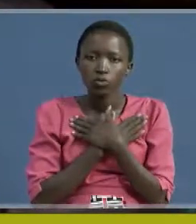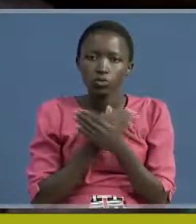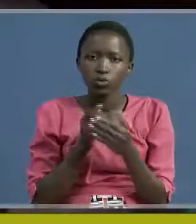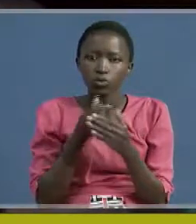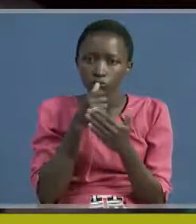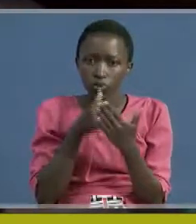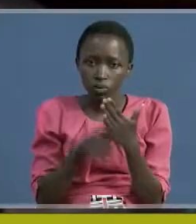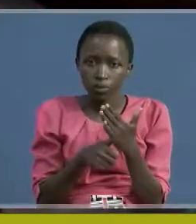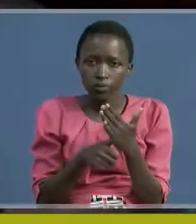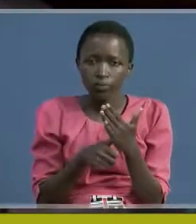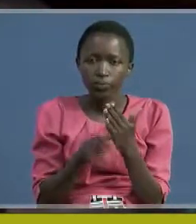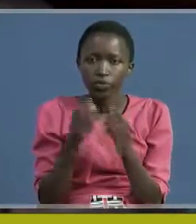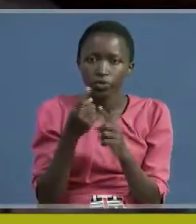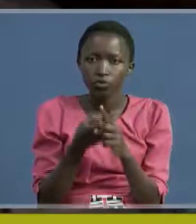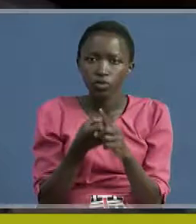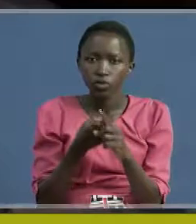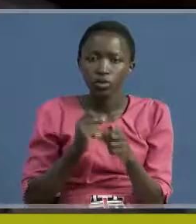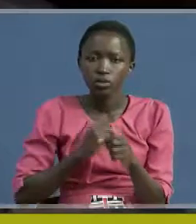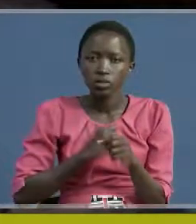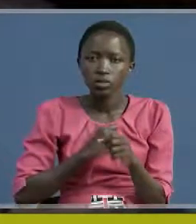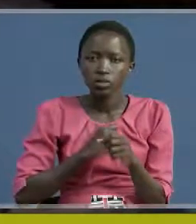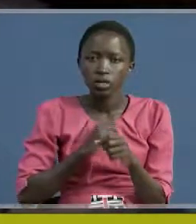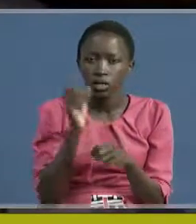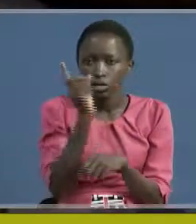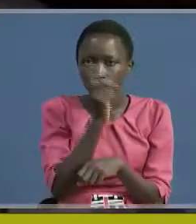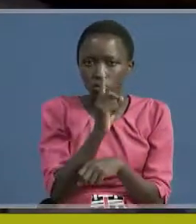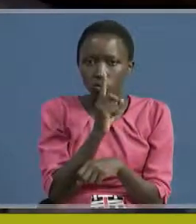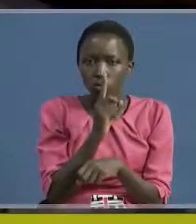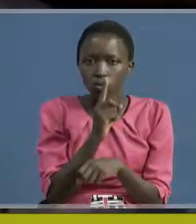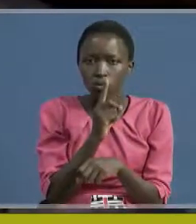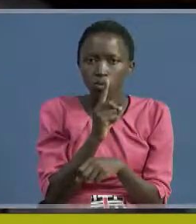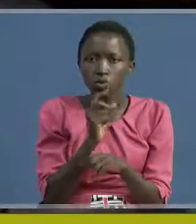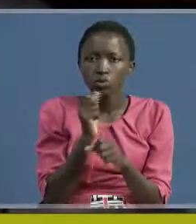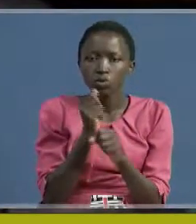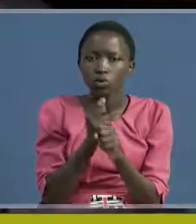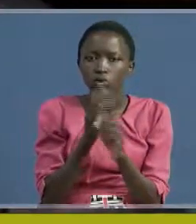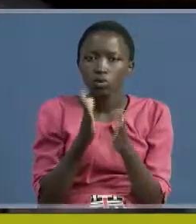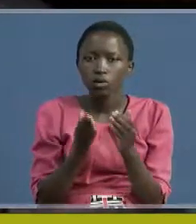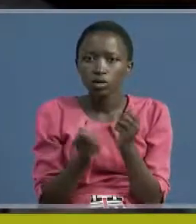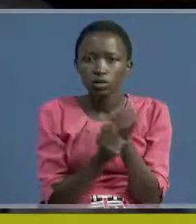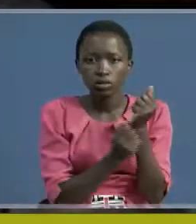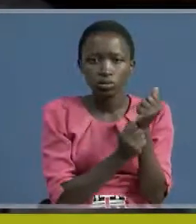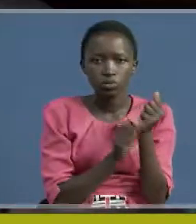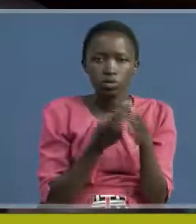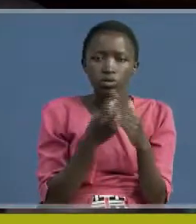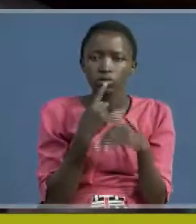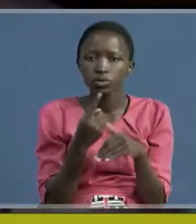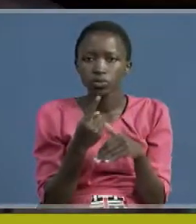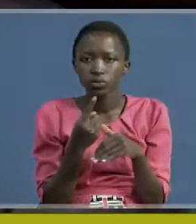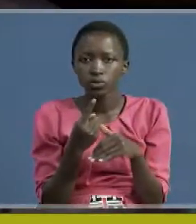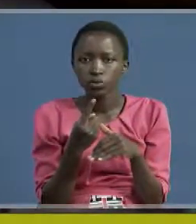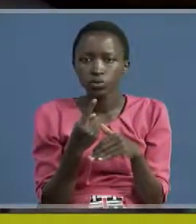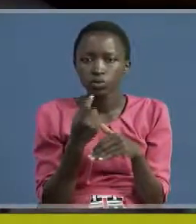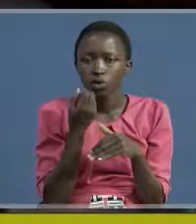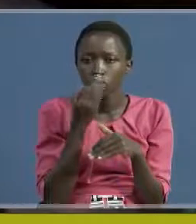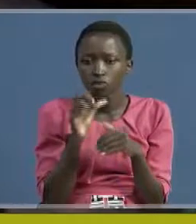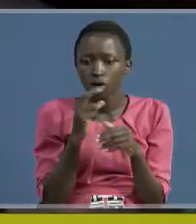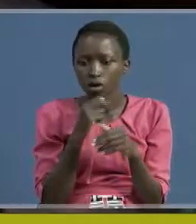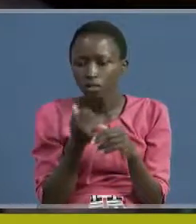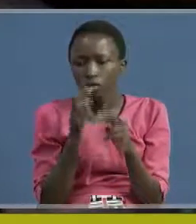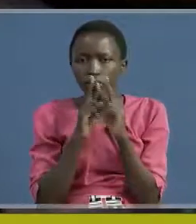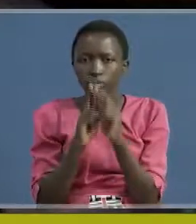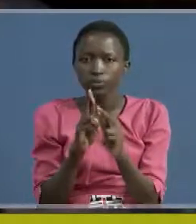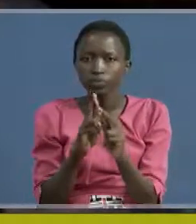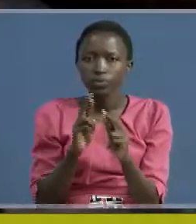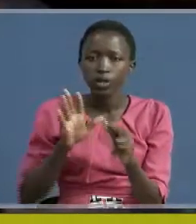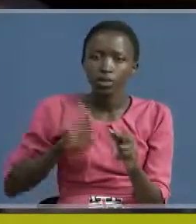letter attached to affidavit from the senator for Nairobi. Her employer is very supportive of her, as confirmed by the letter attached to the prevail report. She